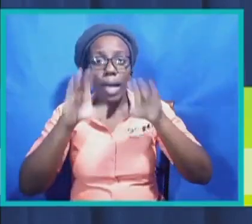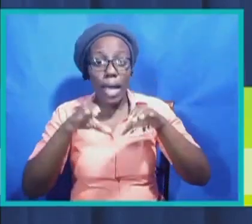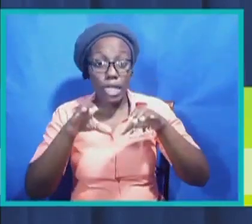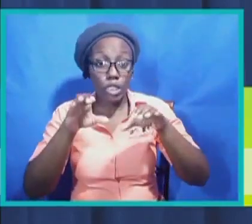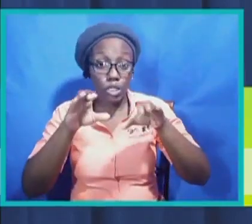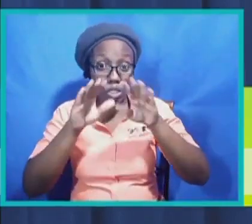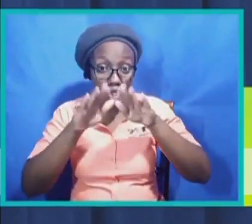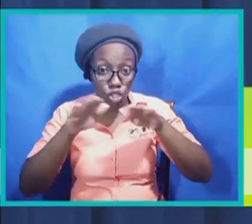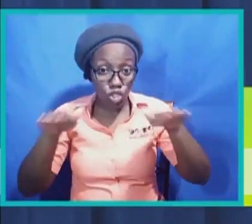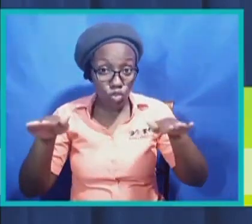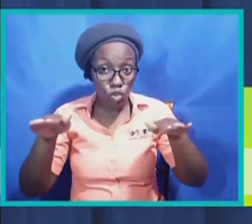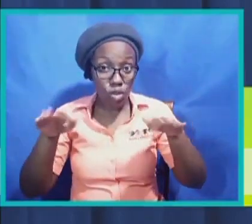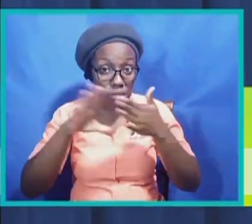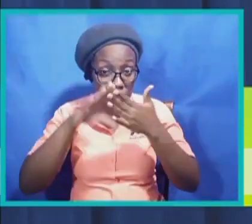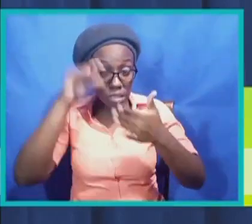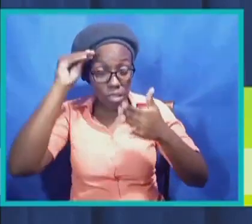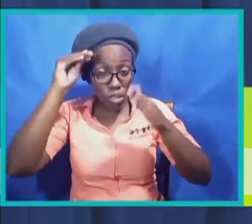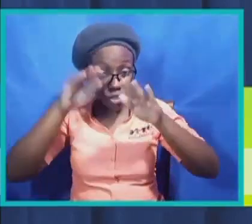also aligns with,